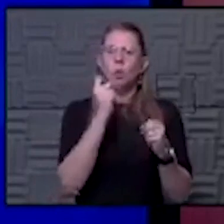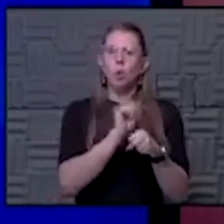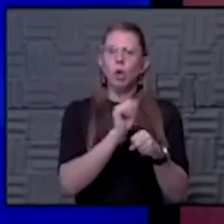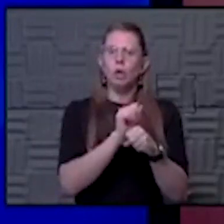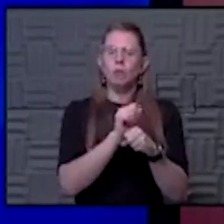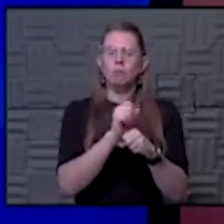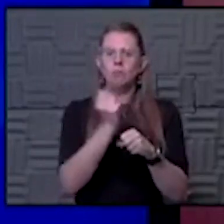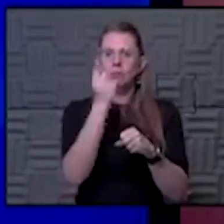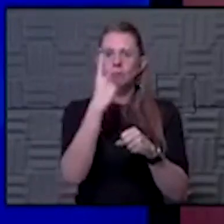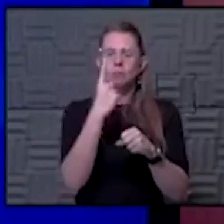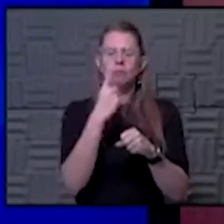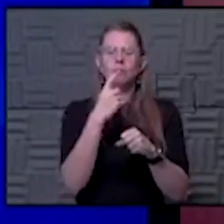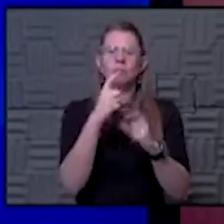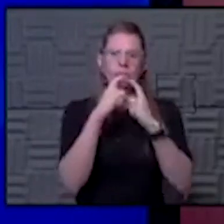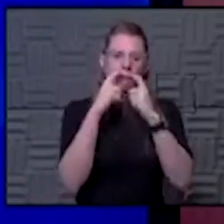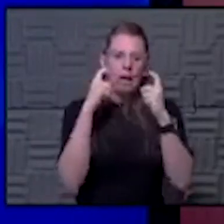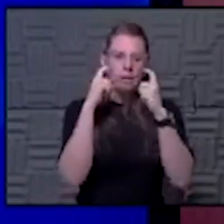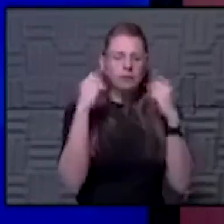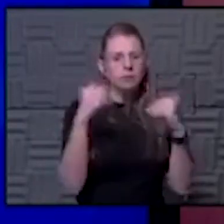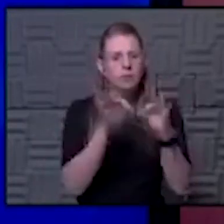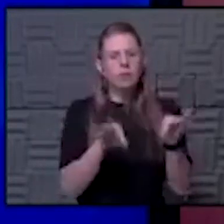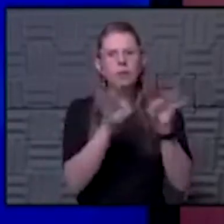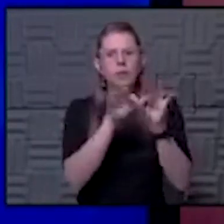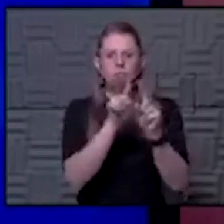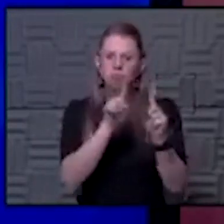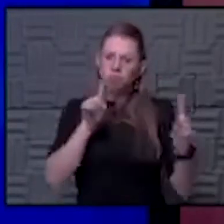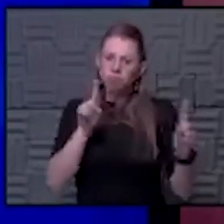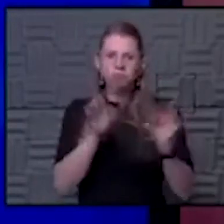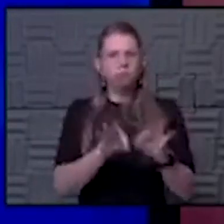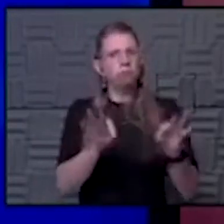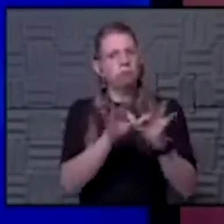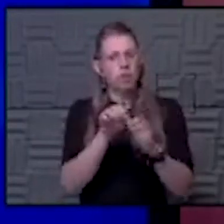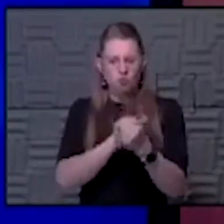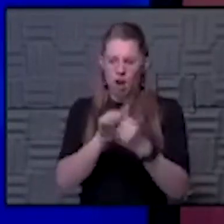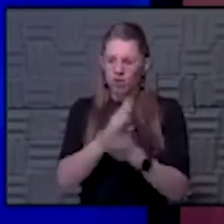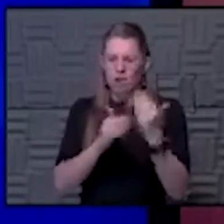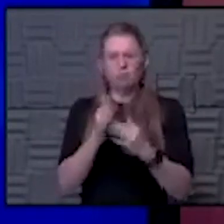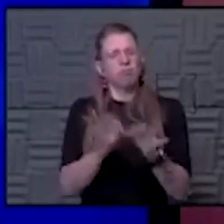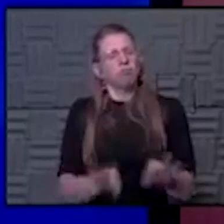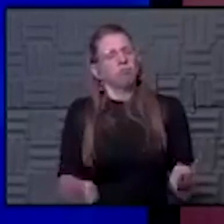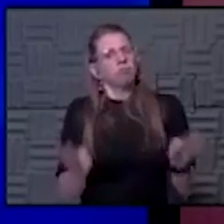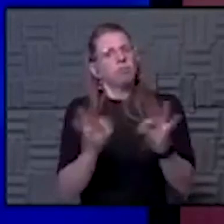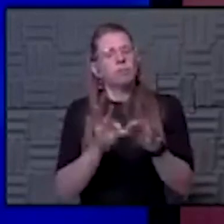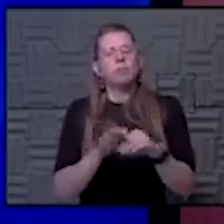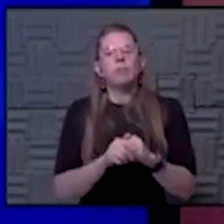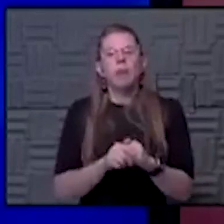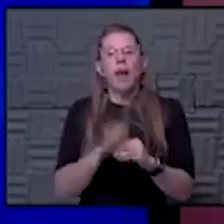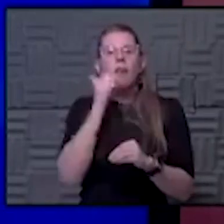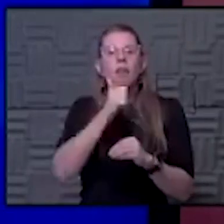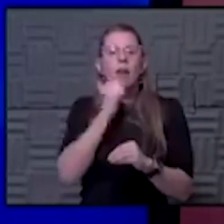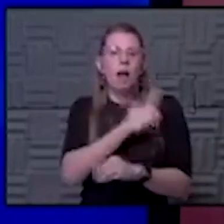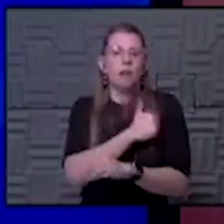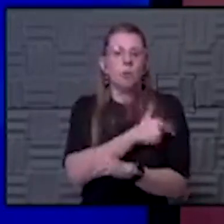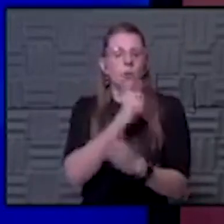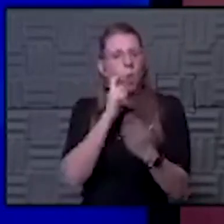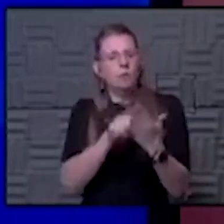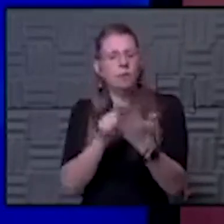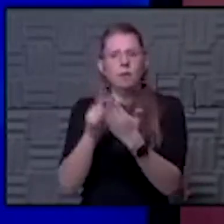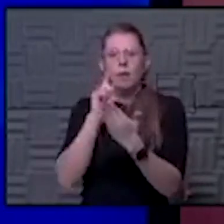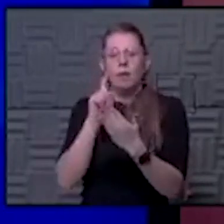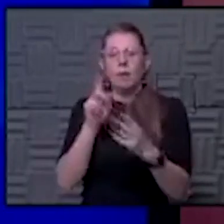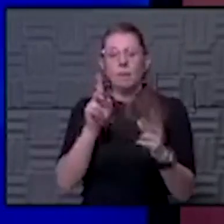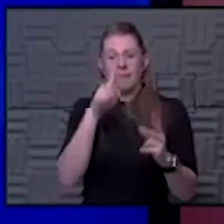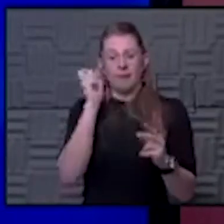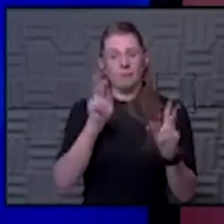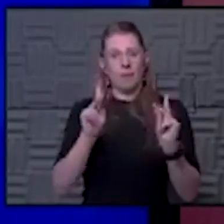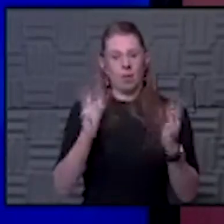of wearing a mask, the power of keeping your distance, the power of washing your hands. And we see it every day in the hospital because the people who are taking care of